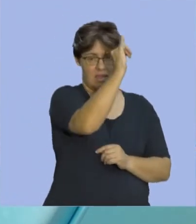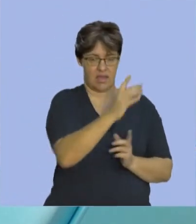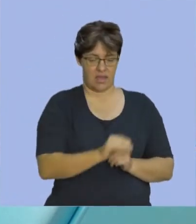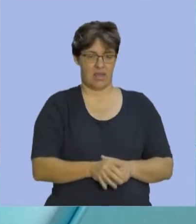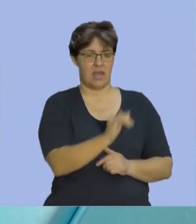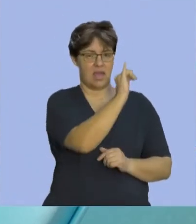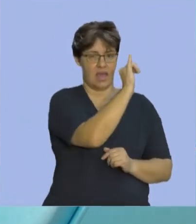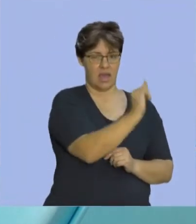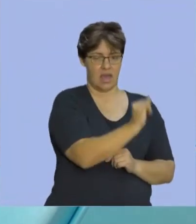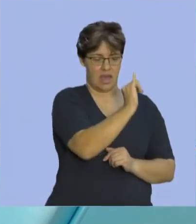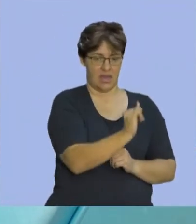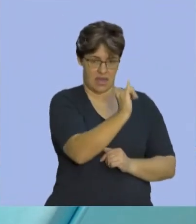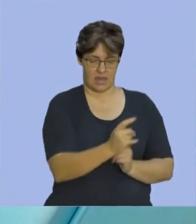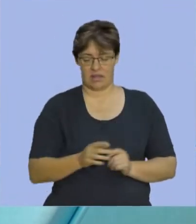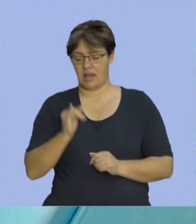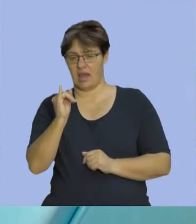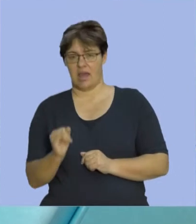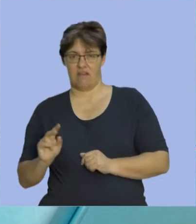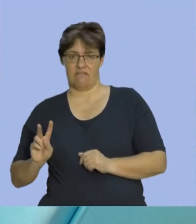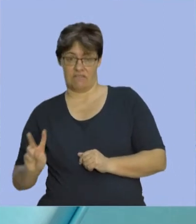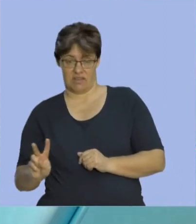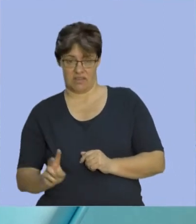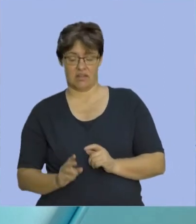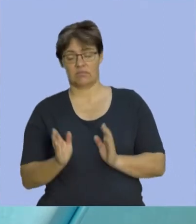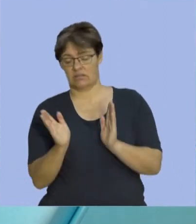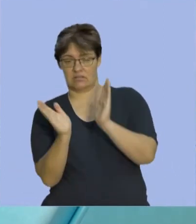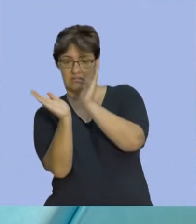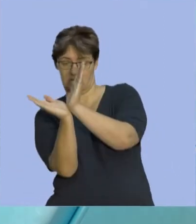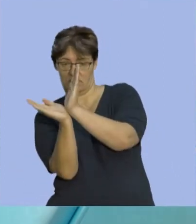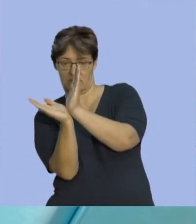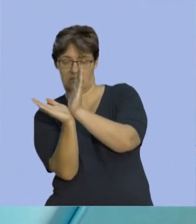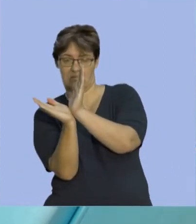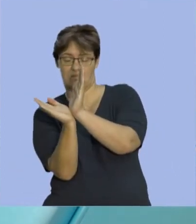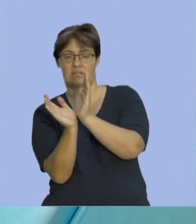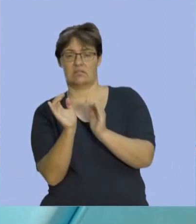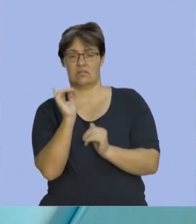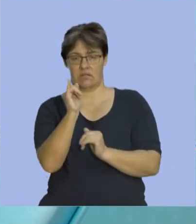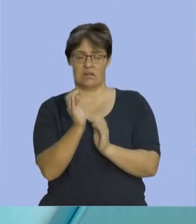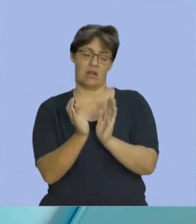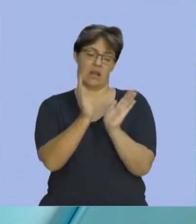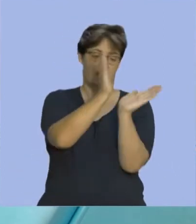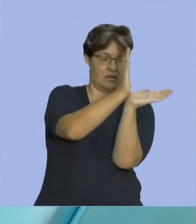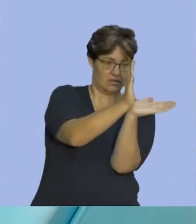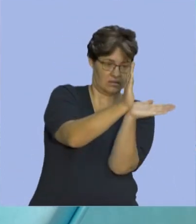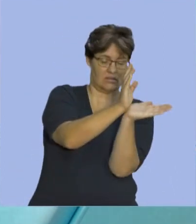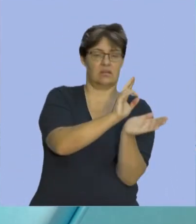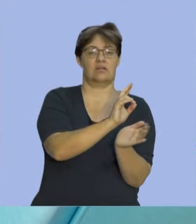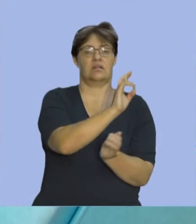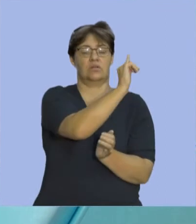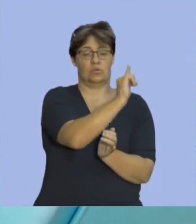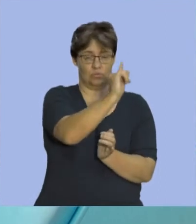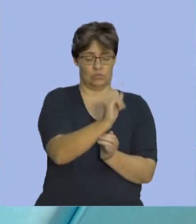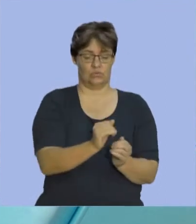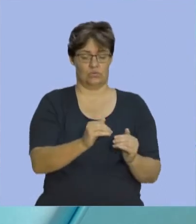So between 0 and 90, you know it's quadrant 1. Between 90 and 180, that's quadrant